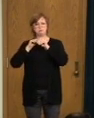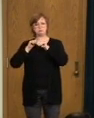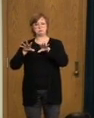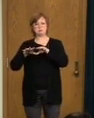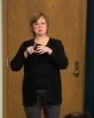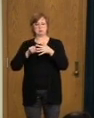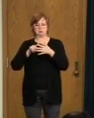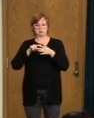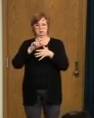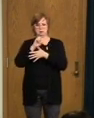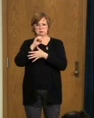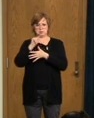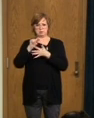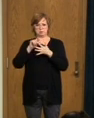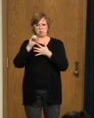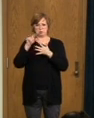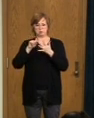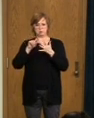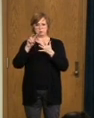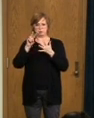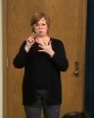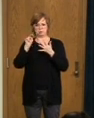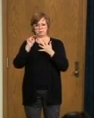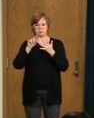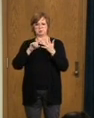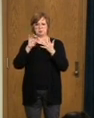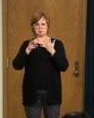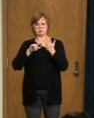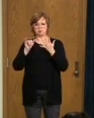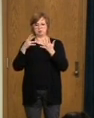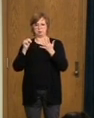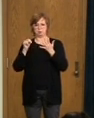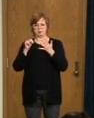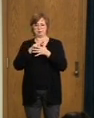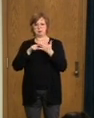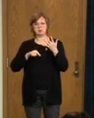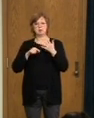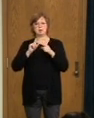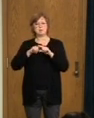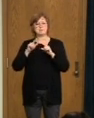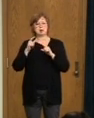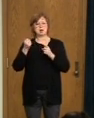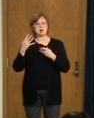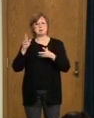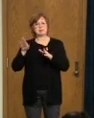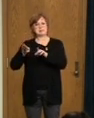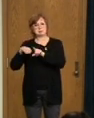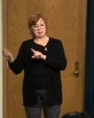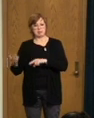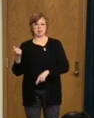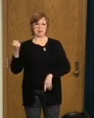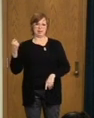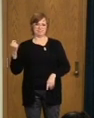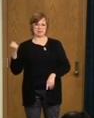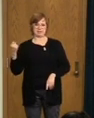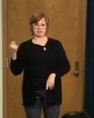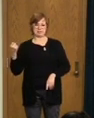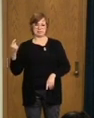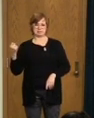December, January, with 11 deaths. Where we are today with COVID is over 12,000 active cases,